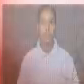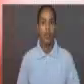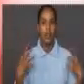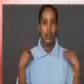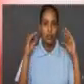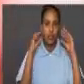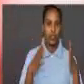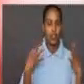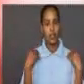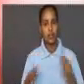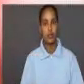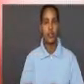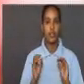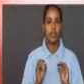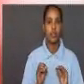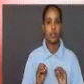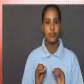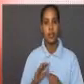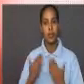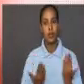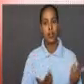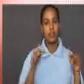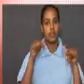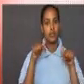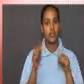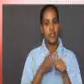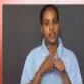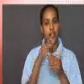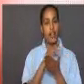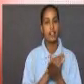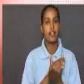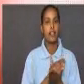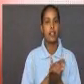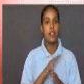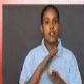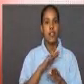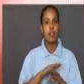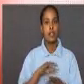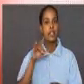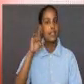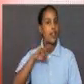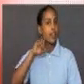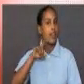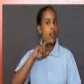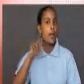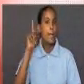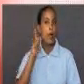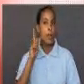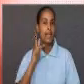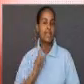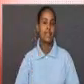Hello, teacher. Hello, students. Welcome to the first lesson on synthetic